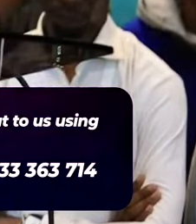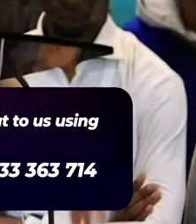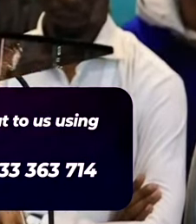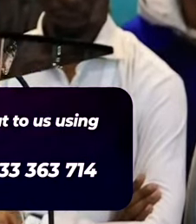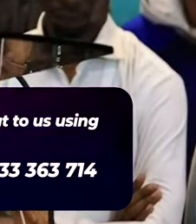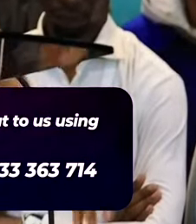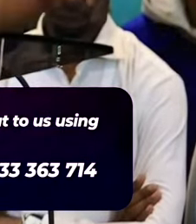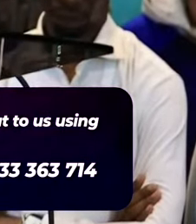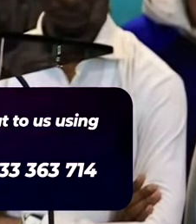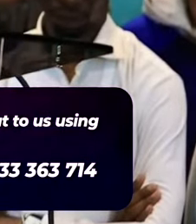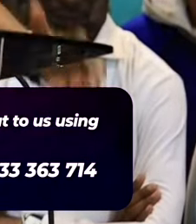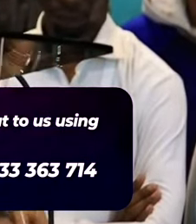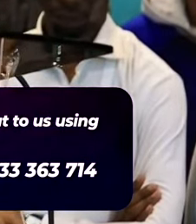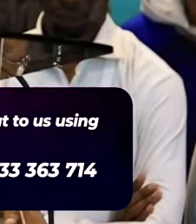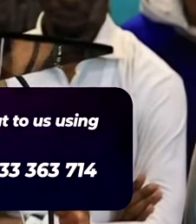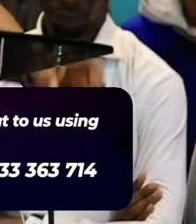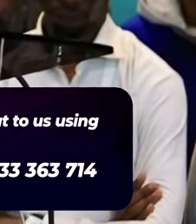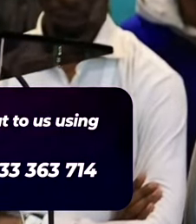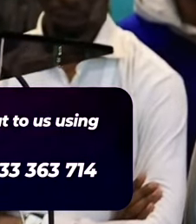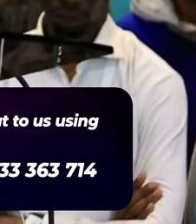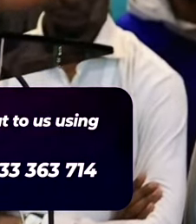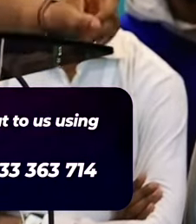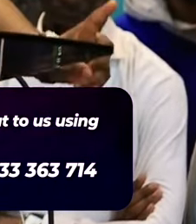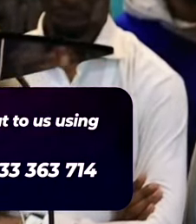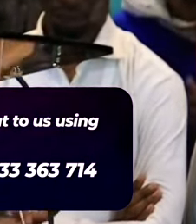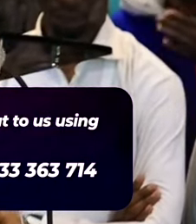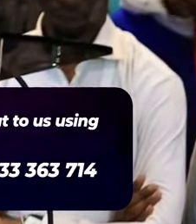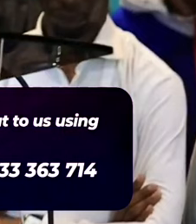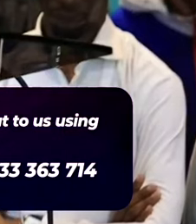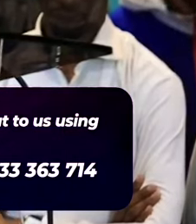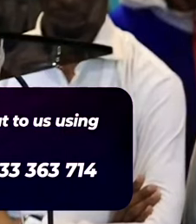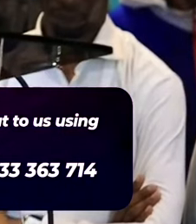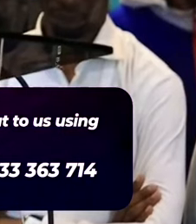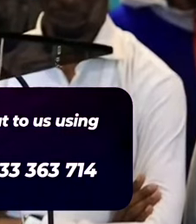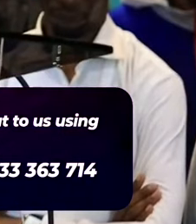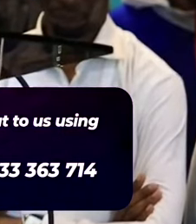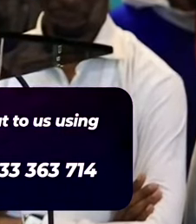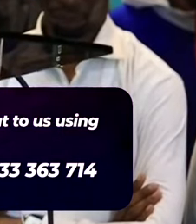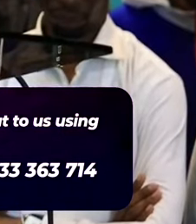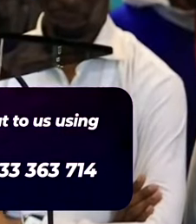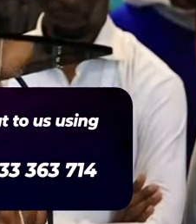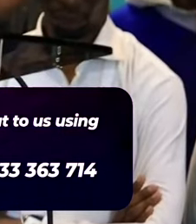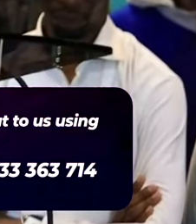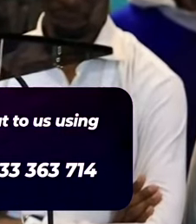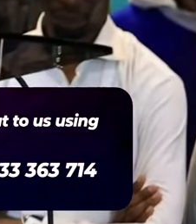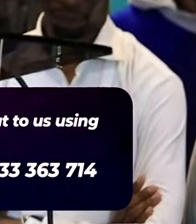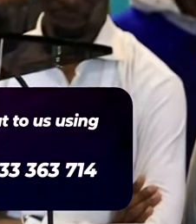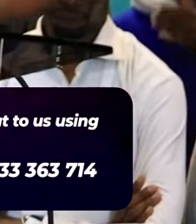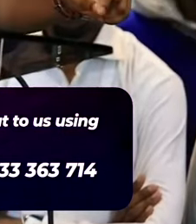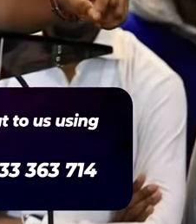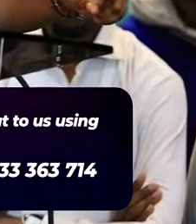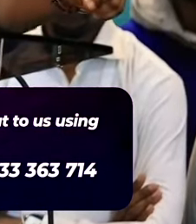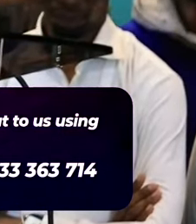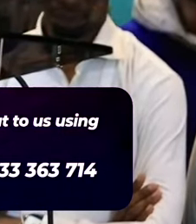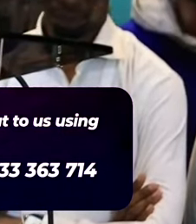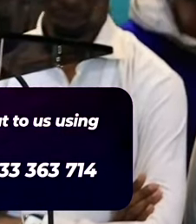may they be canceled, may they be abrogated. Any womb carrying atrocity, any womb